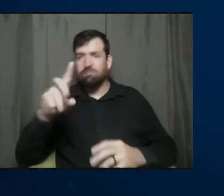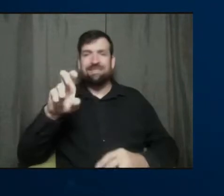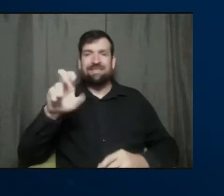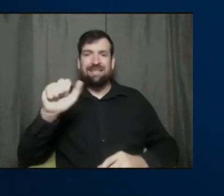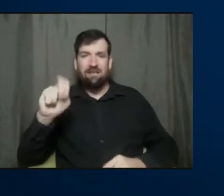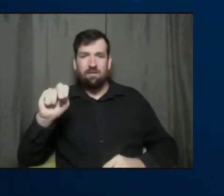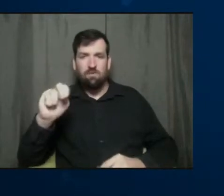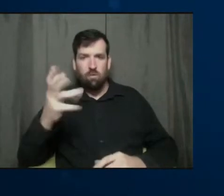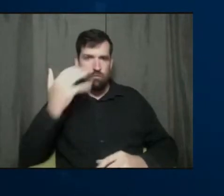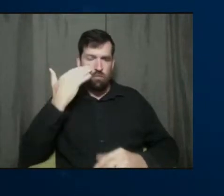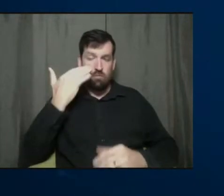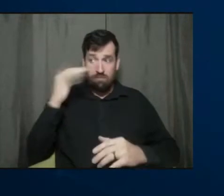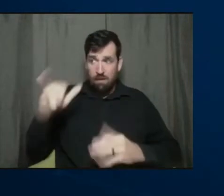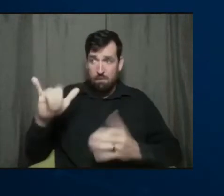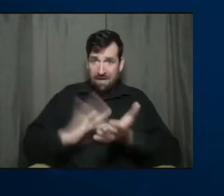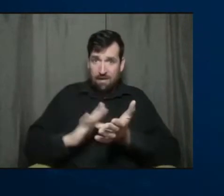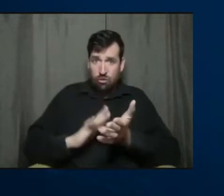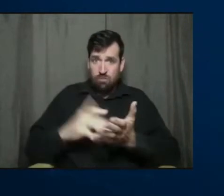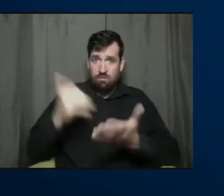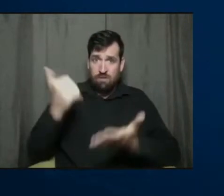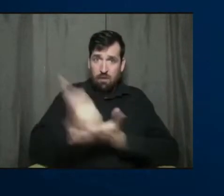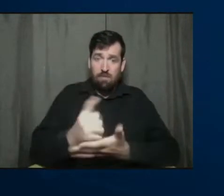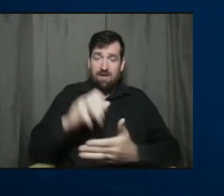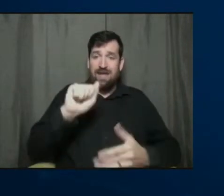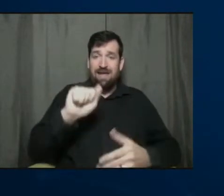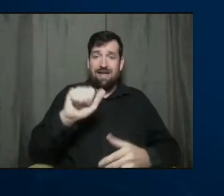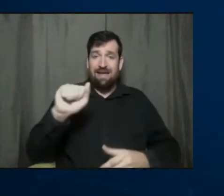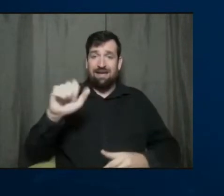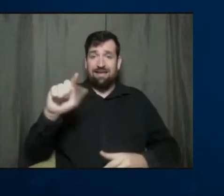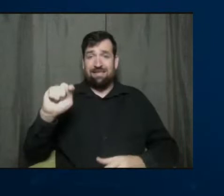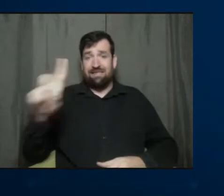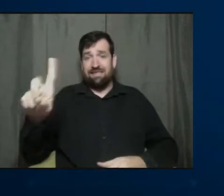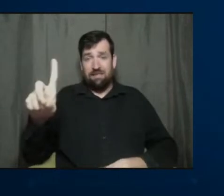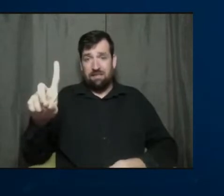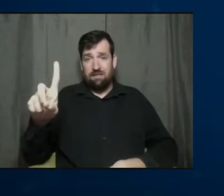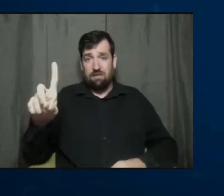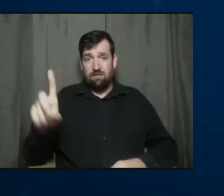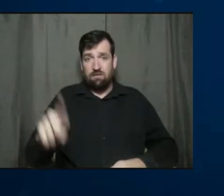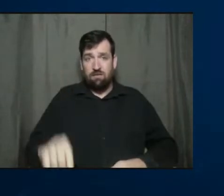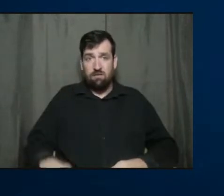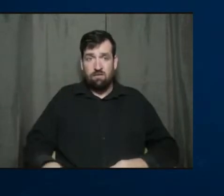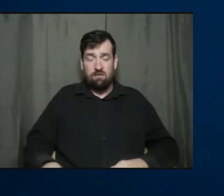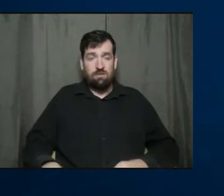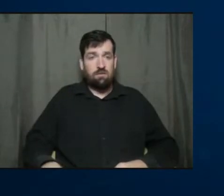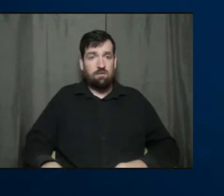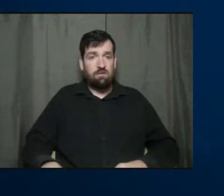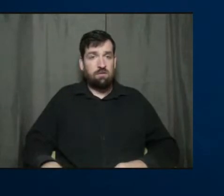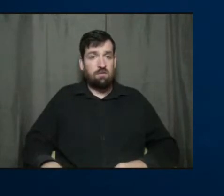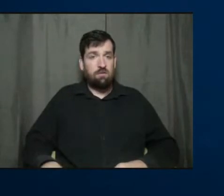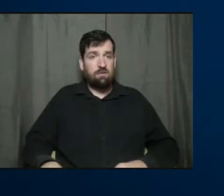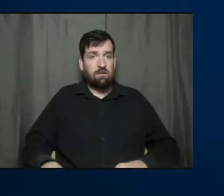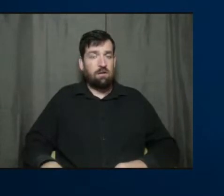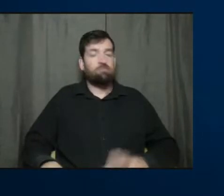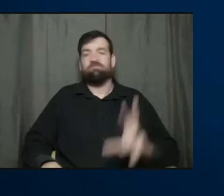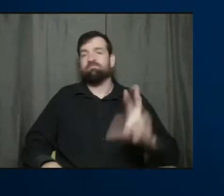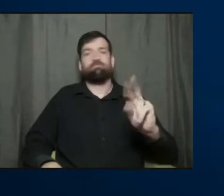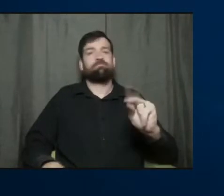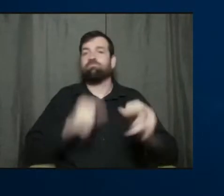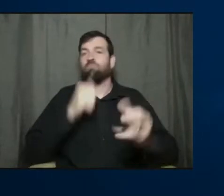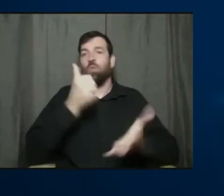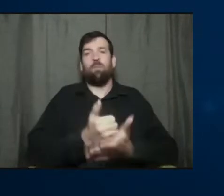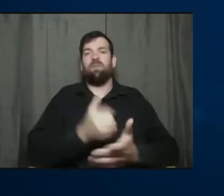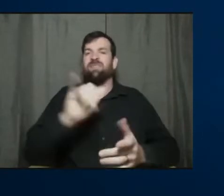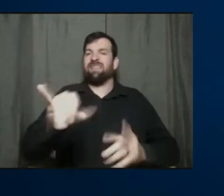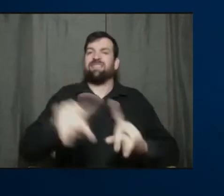medication help AATD? Are you familiar? Alpha-1 antitrypsin deficiency. No, it won't help. That's a whole different